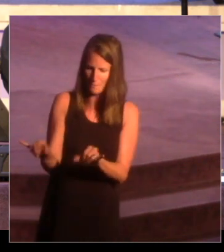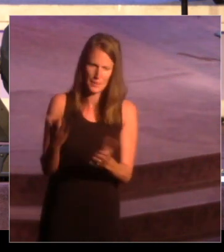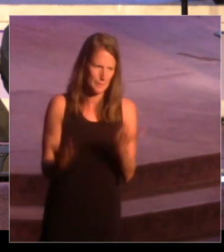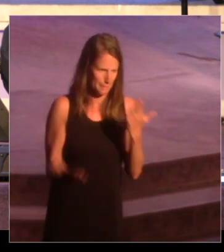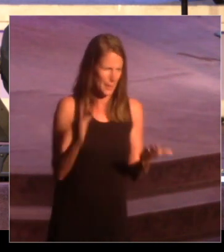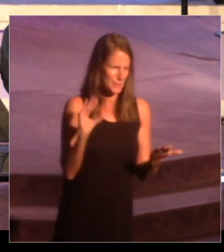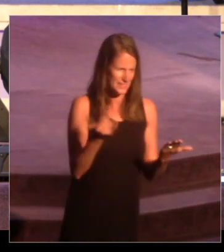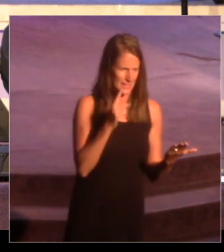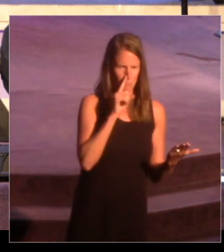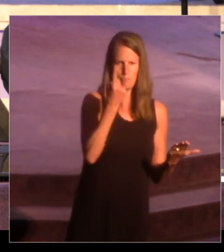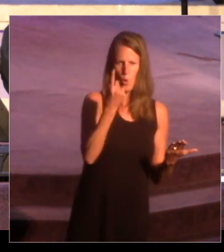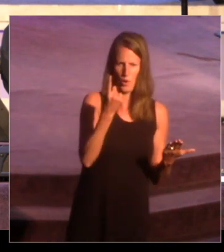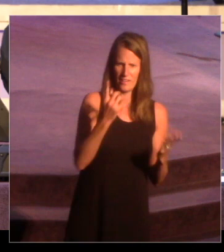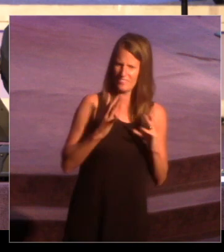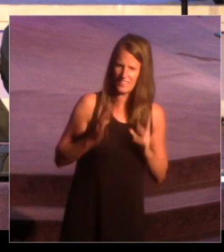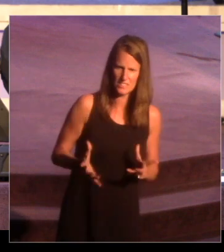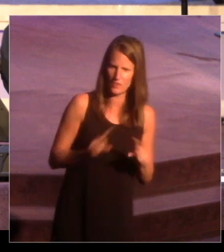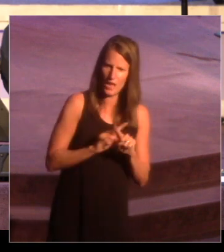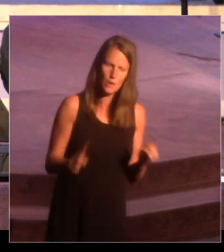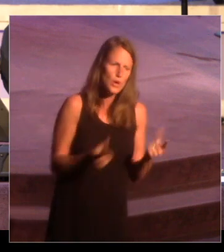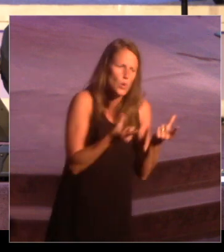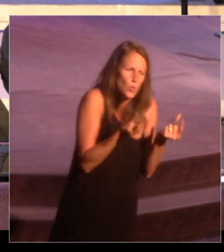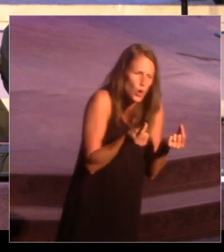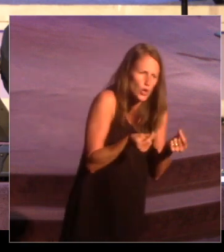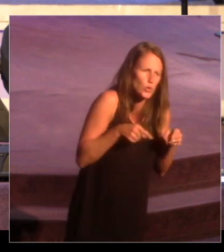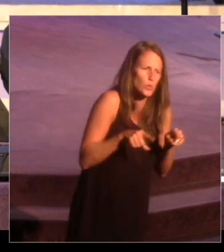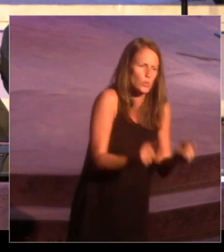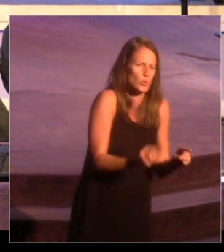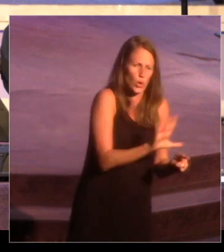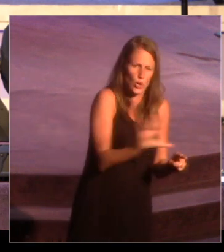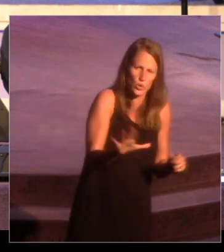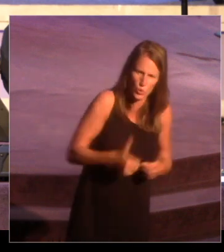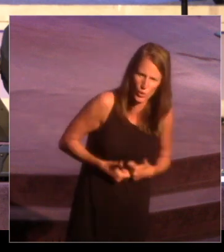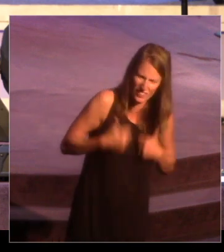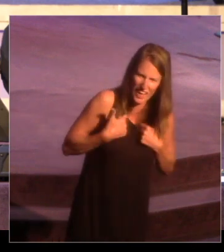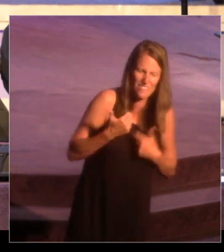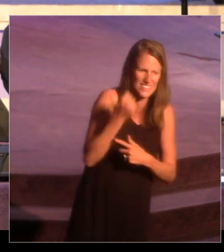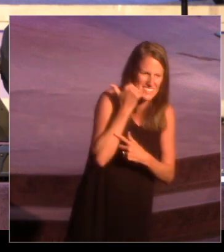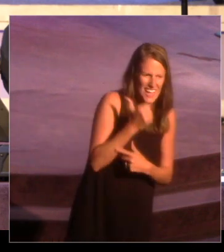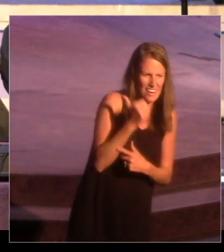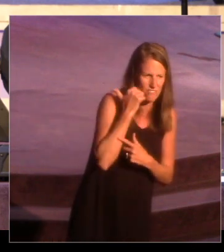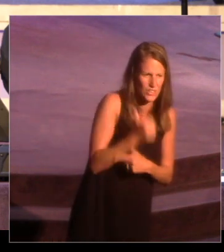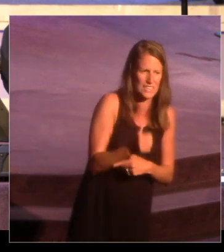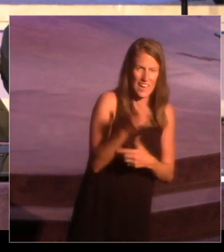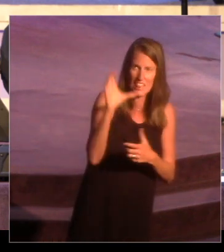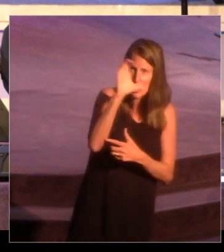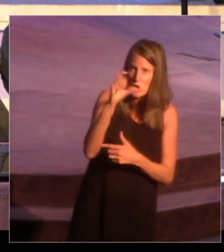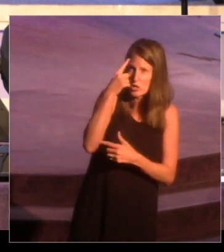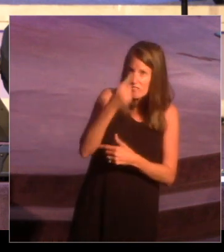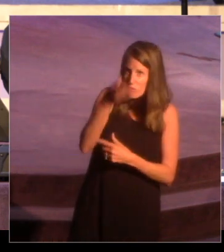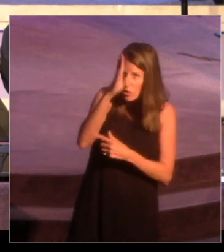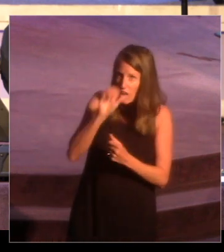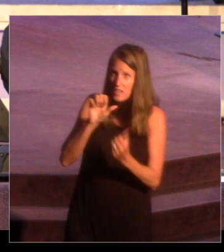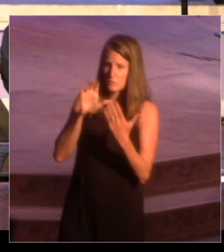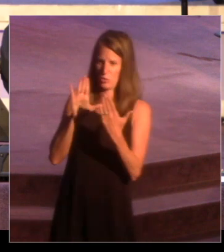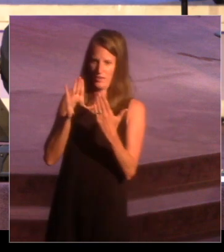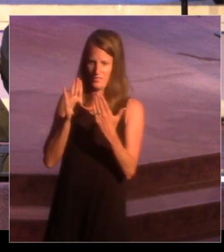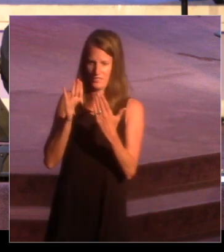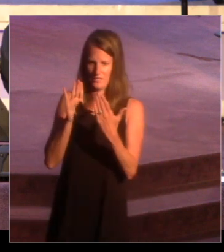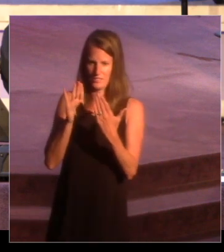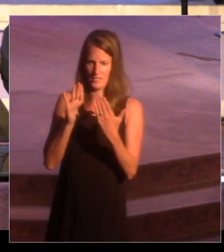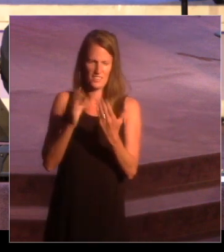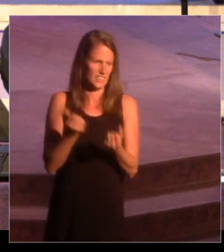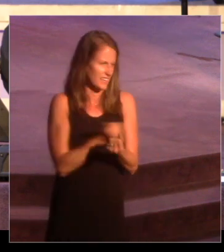the extraordinary. Paul, again, he's emphasizing the type of life that is daily seeking the presence and the power of God, laying